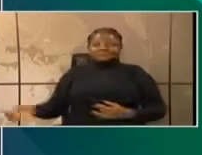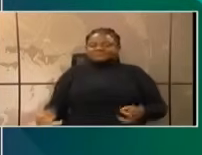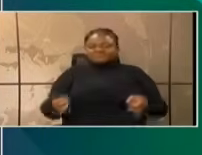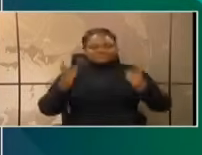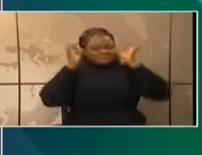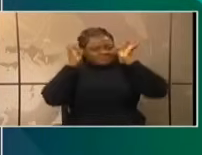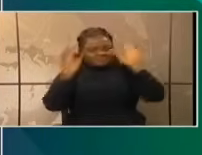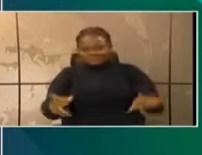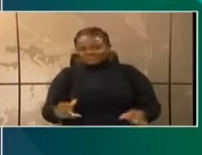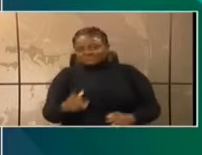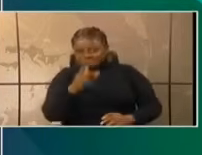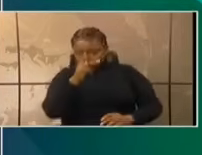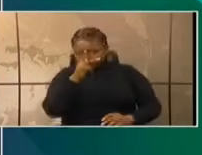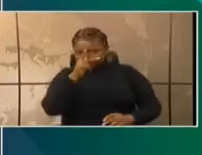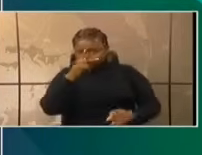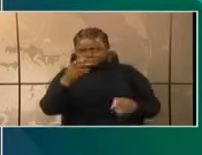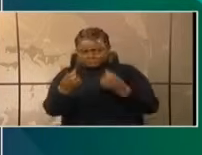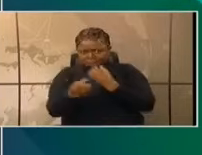bi